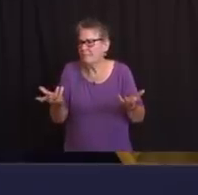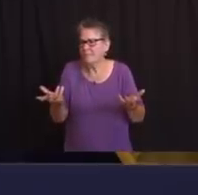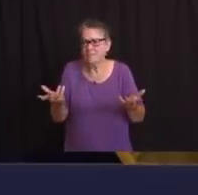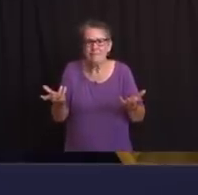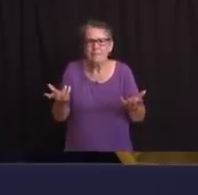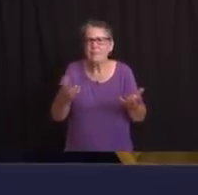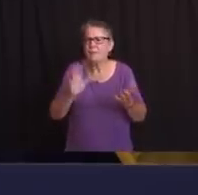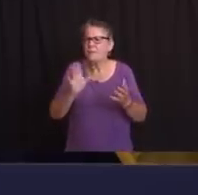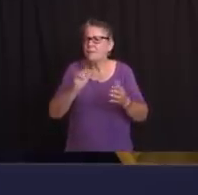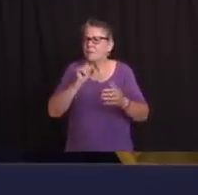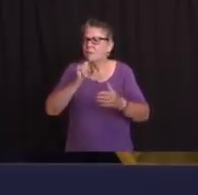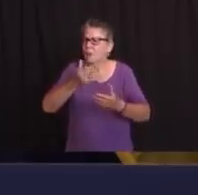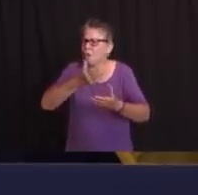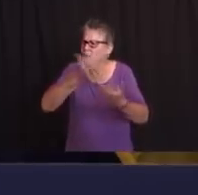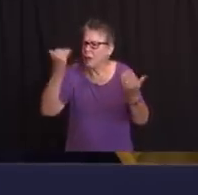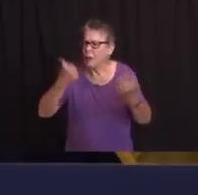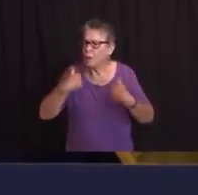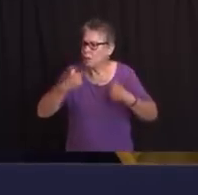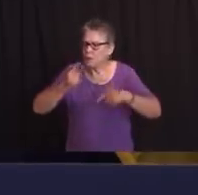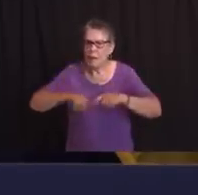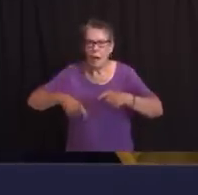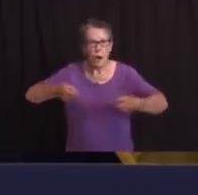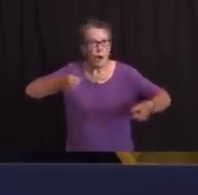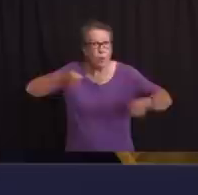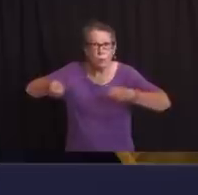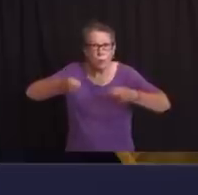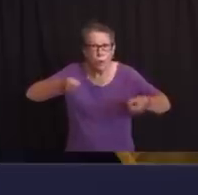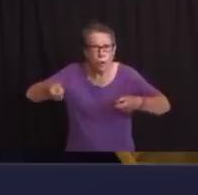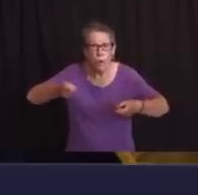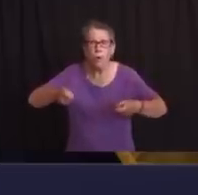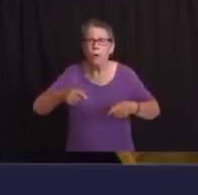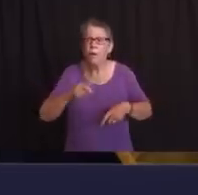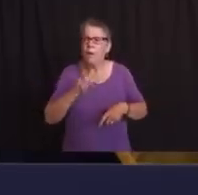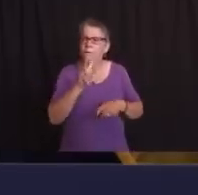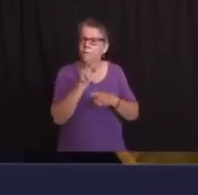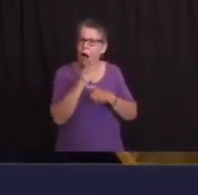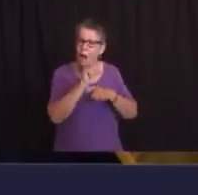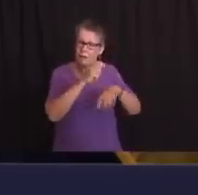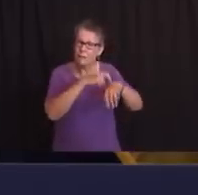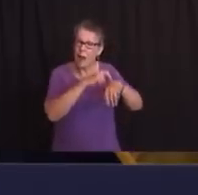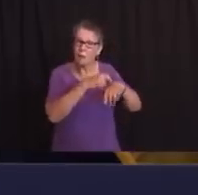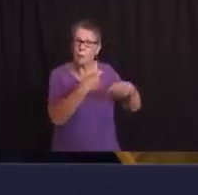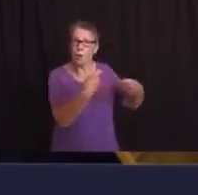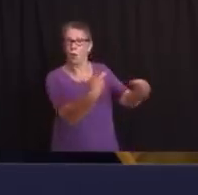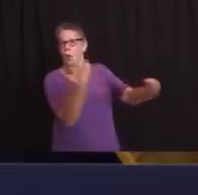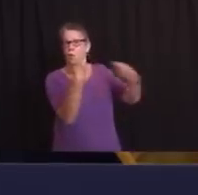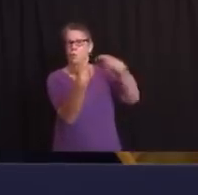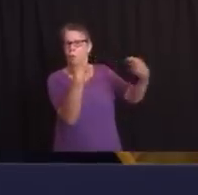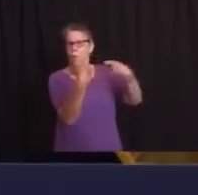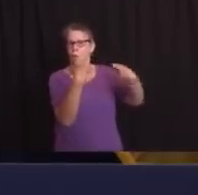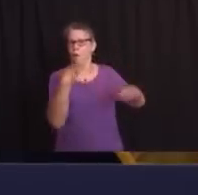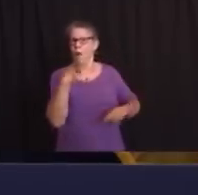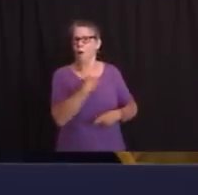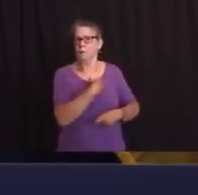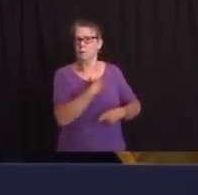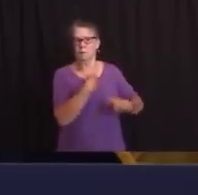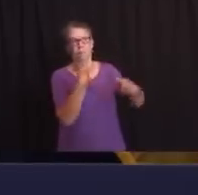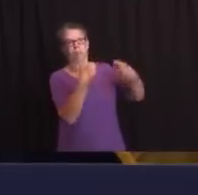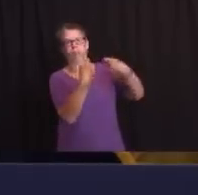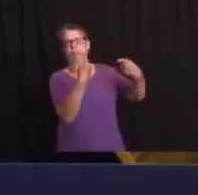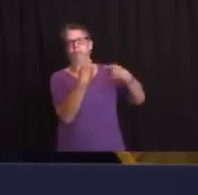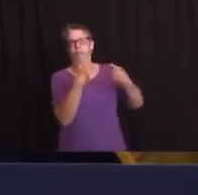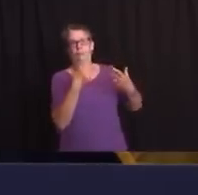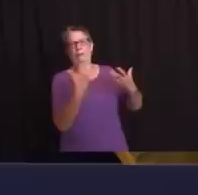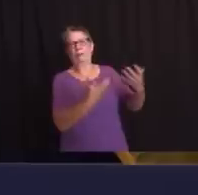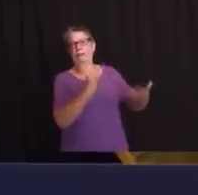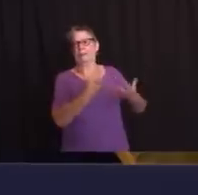dictates the terms here, not us. Thank you. Good to see you. Let's go to Brent, and then we'll go to David to clear it out. Take us home,